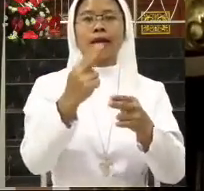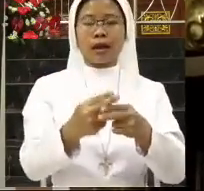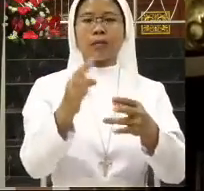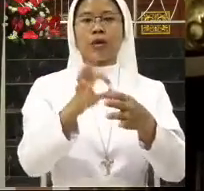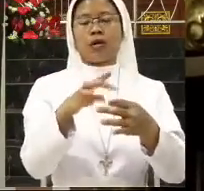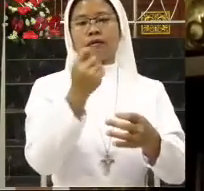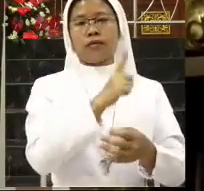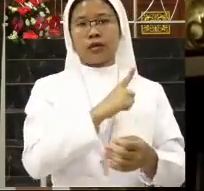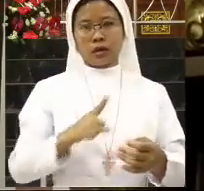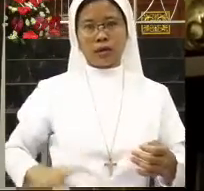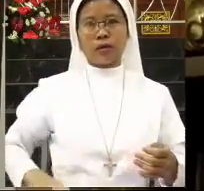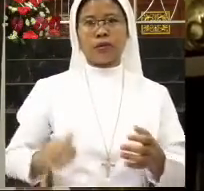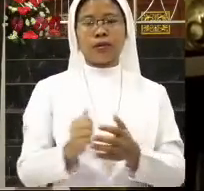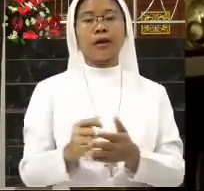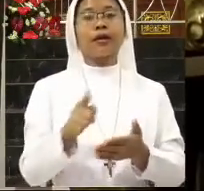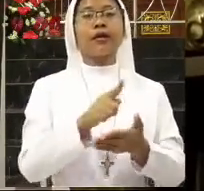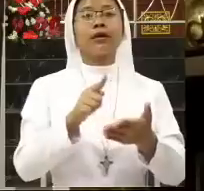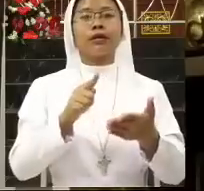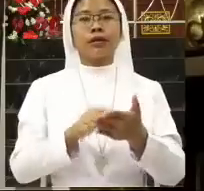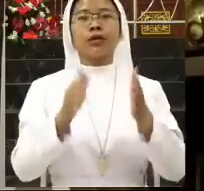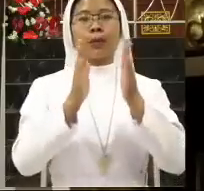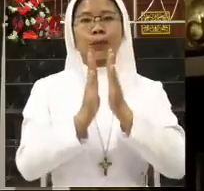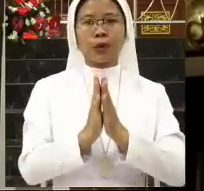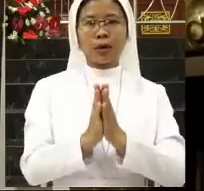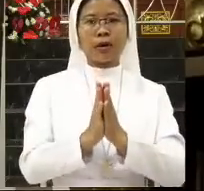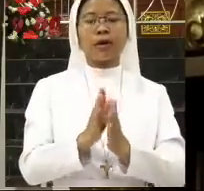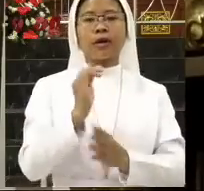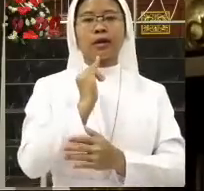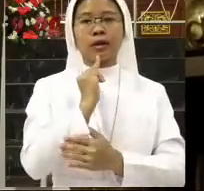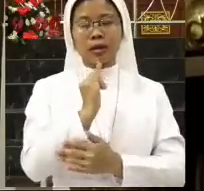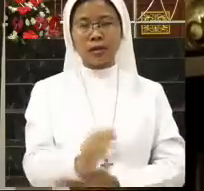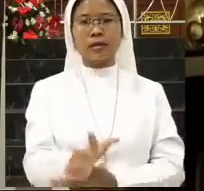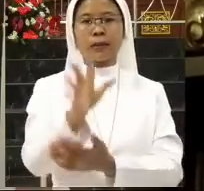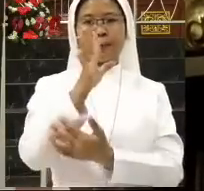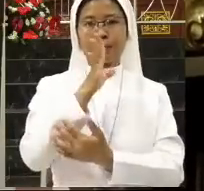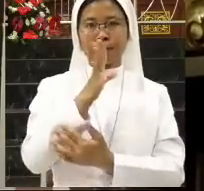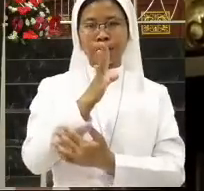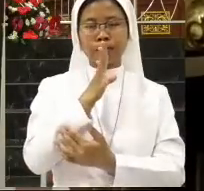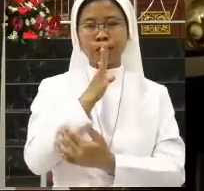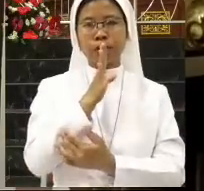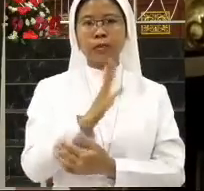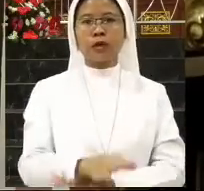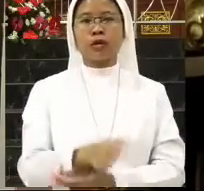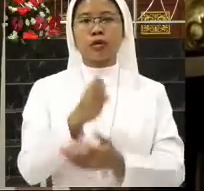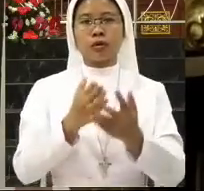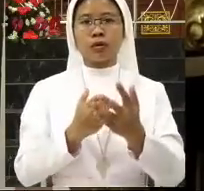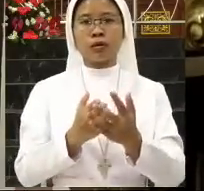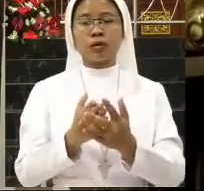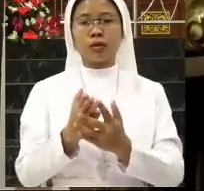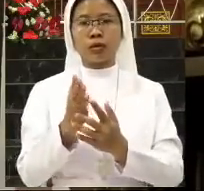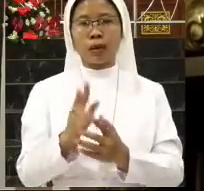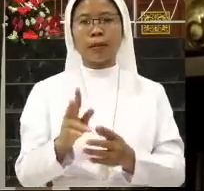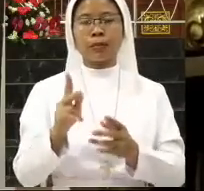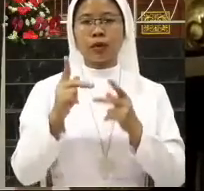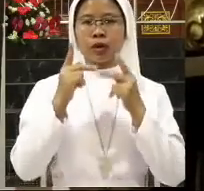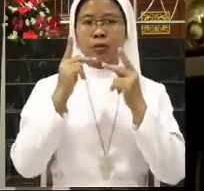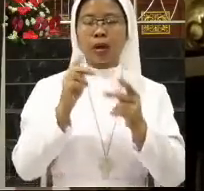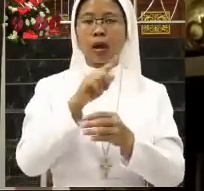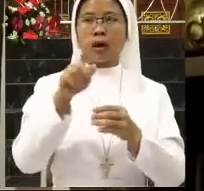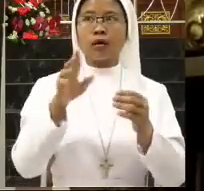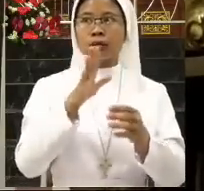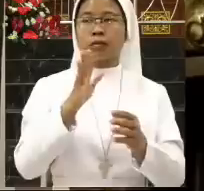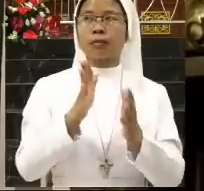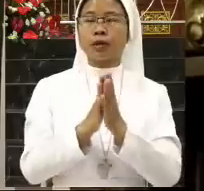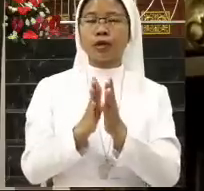Lord. This prayer is uttered in faith with reclaim the one who is